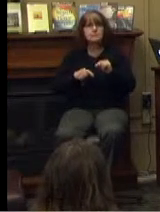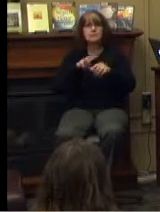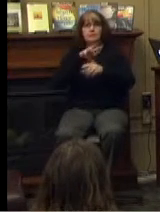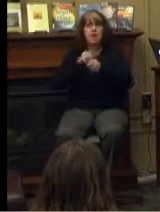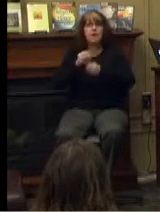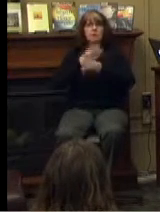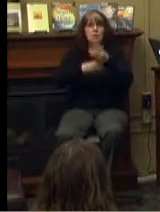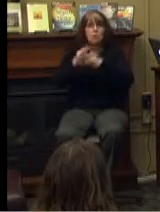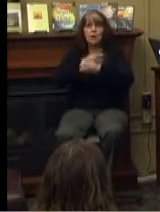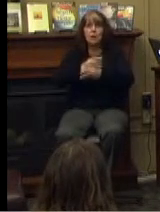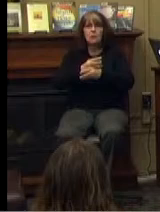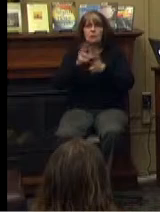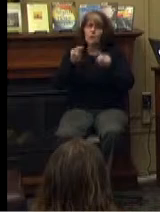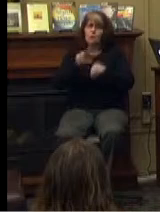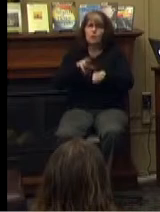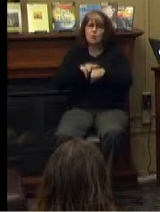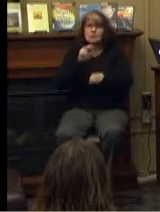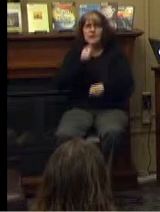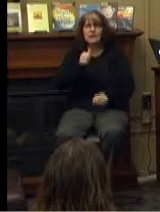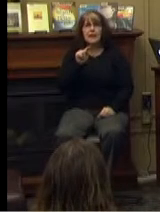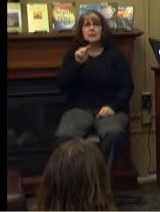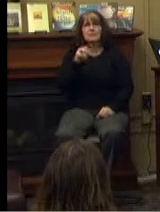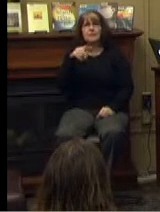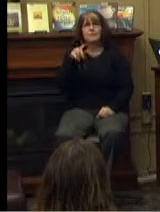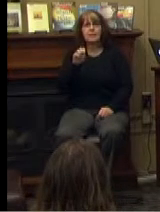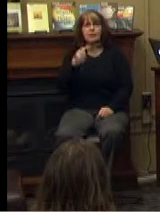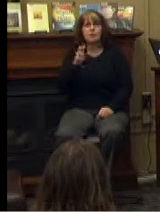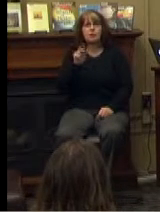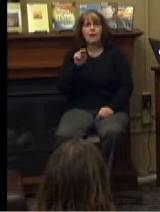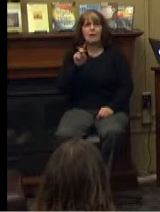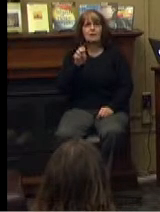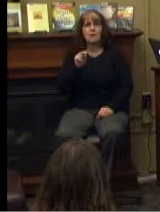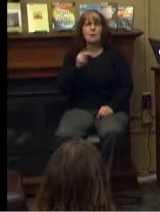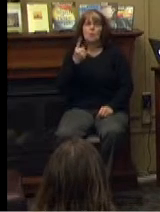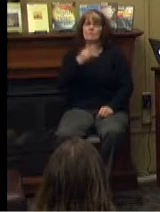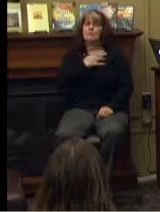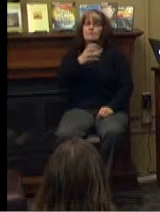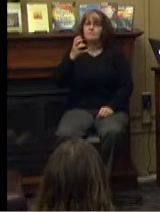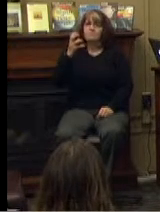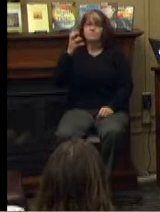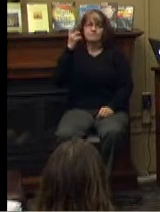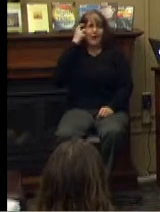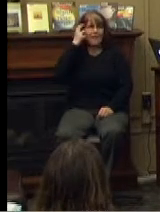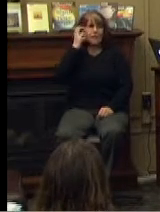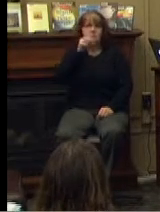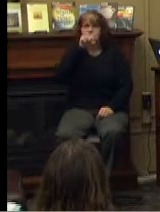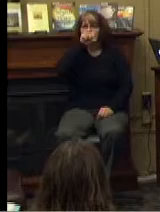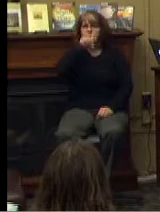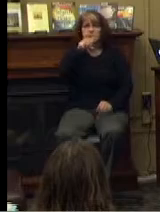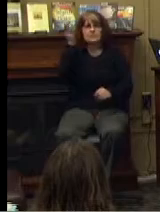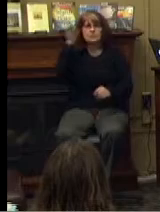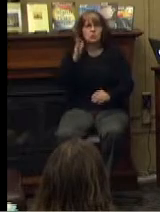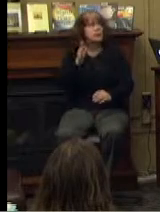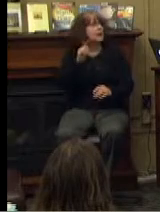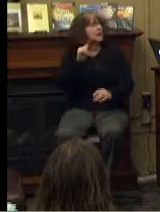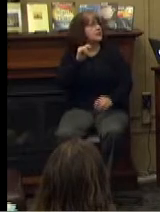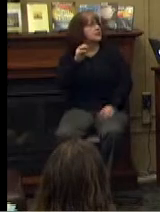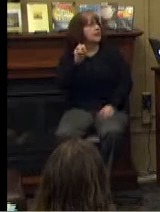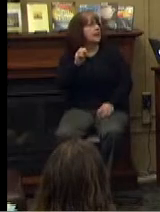my very favorite speakers. And Time Magazine labeled her as one of the